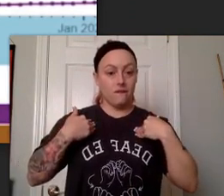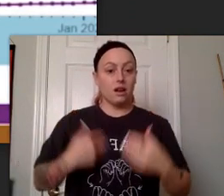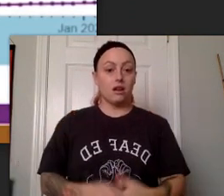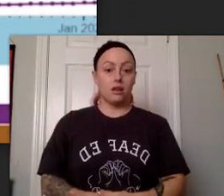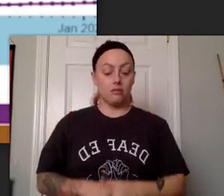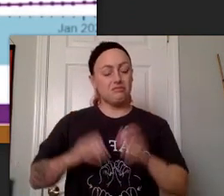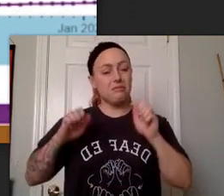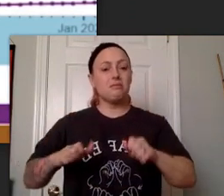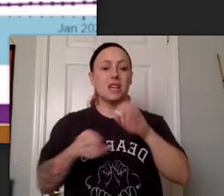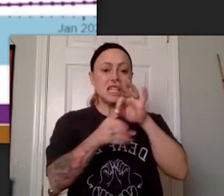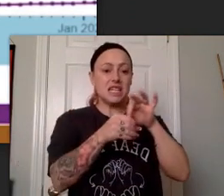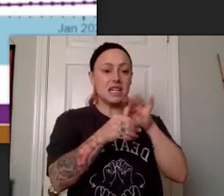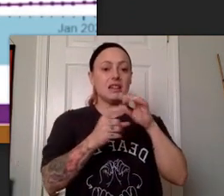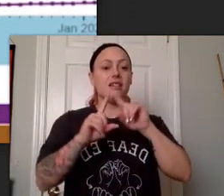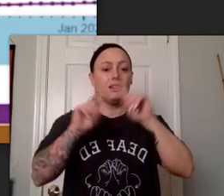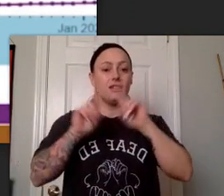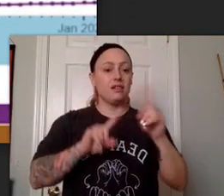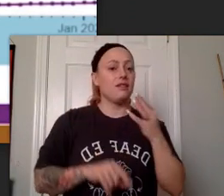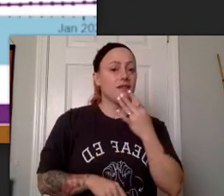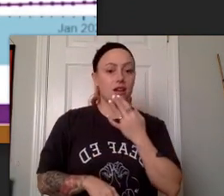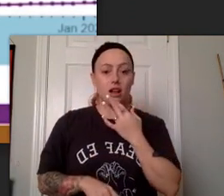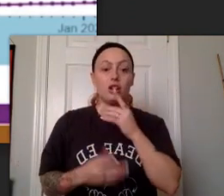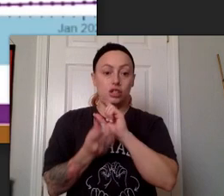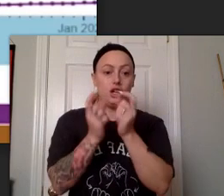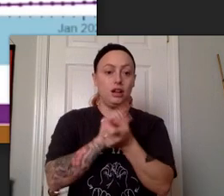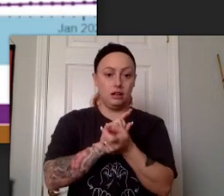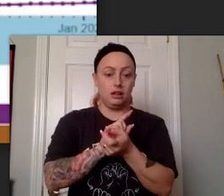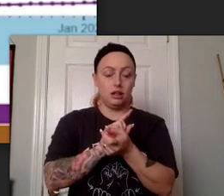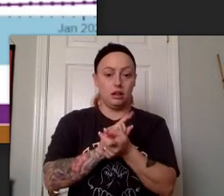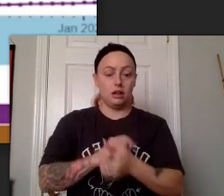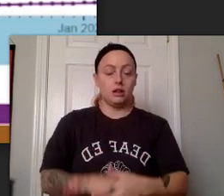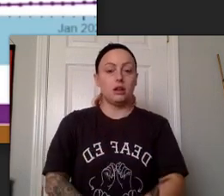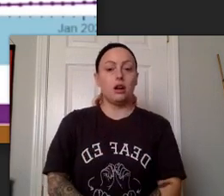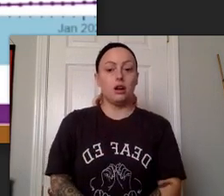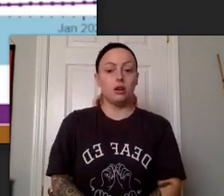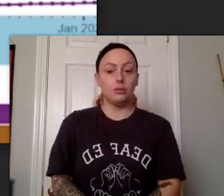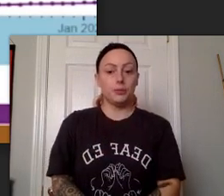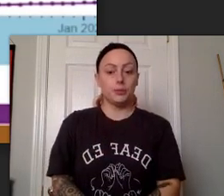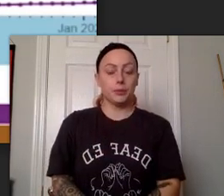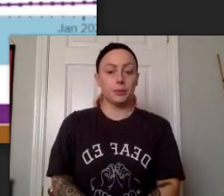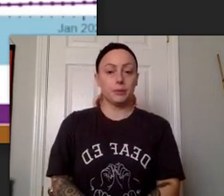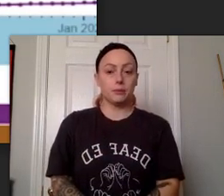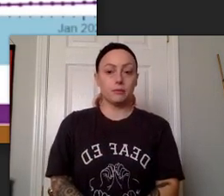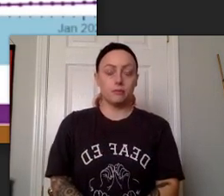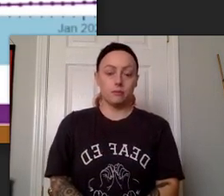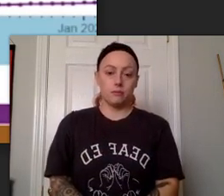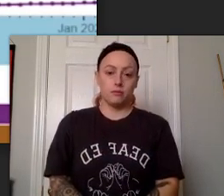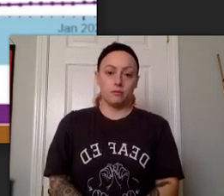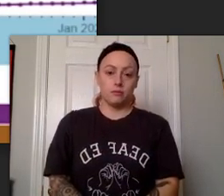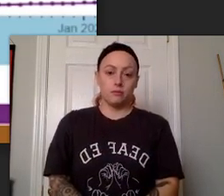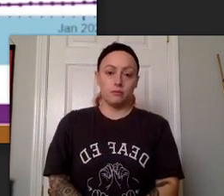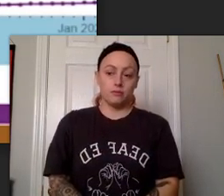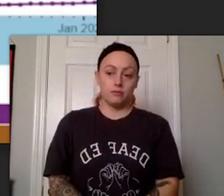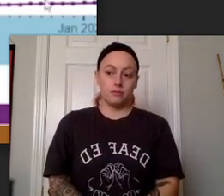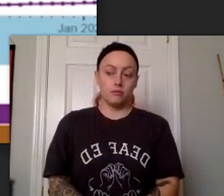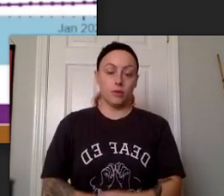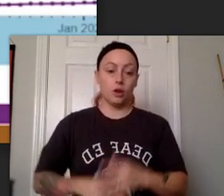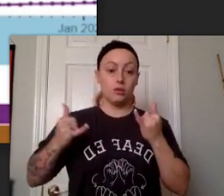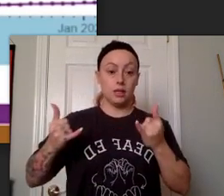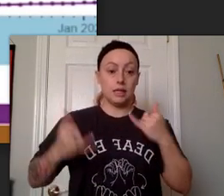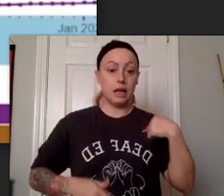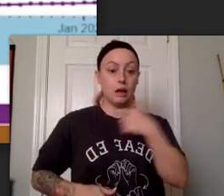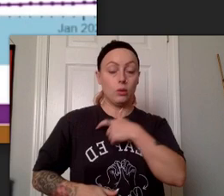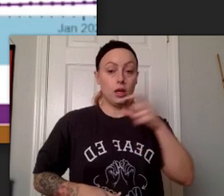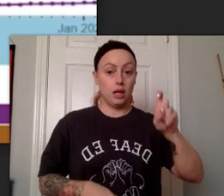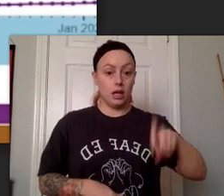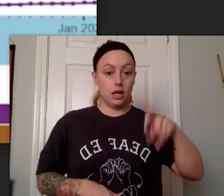they can dye it any color. So this is not only are we talking about the need for naloxone today because